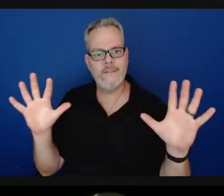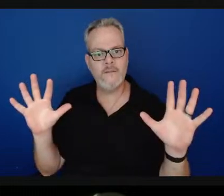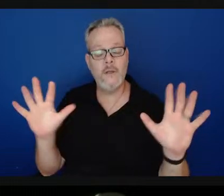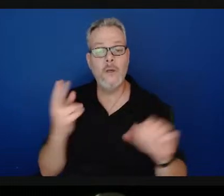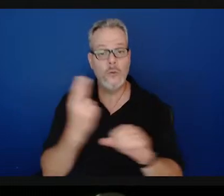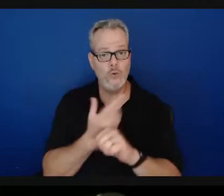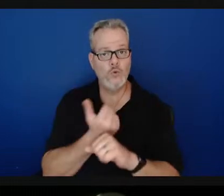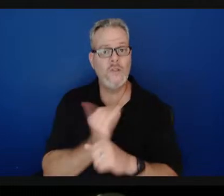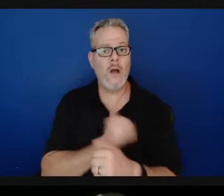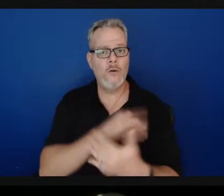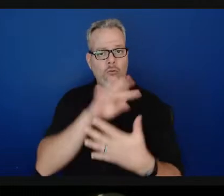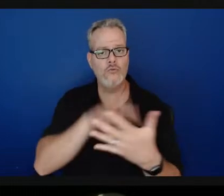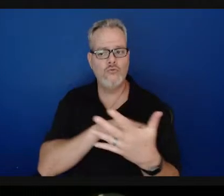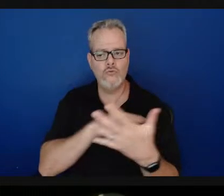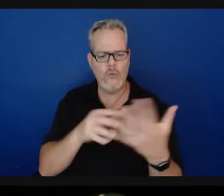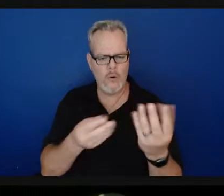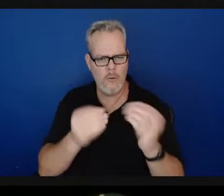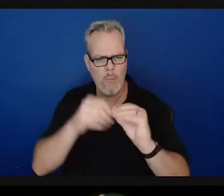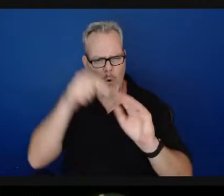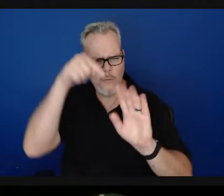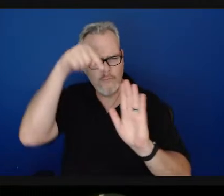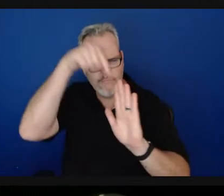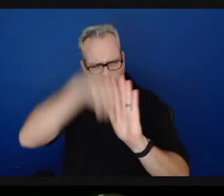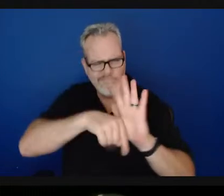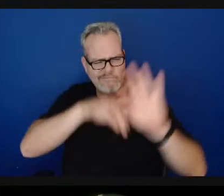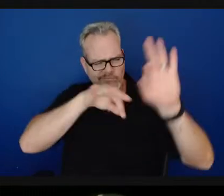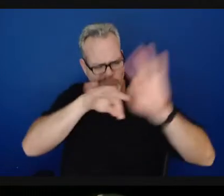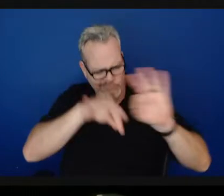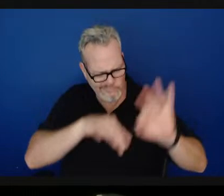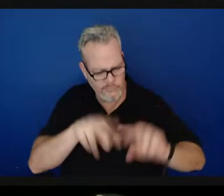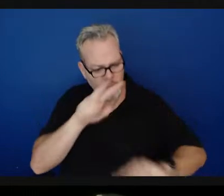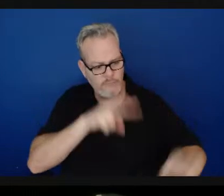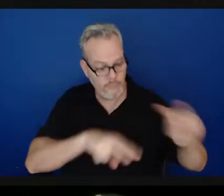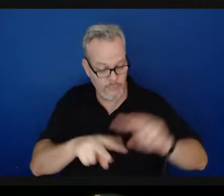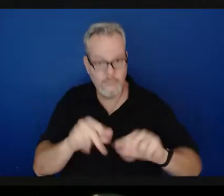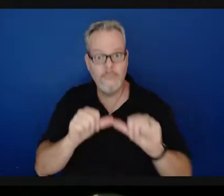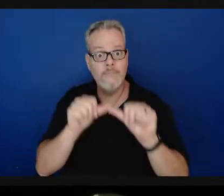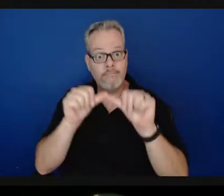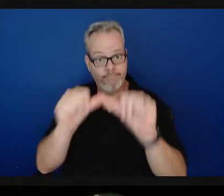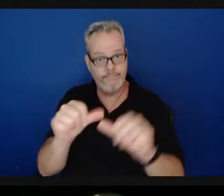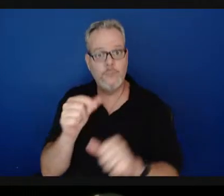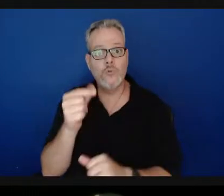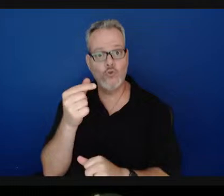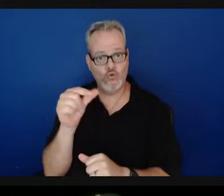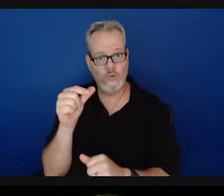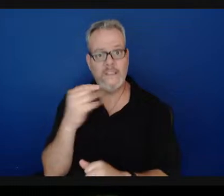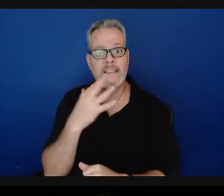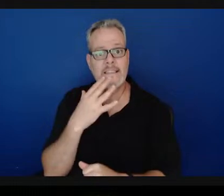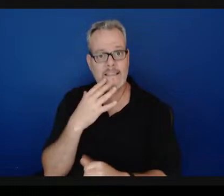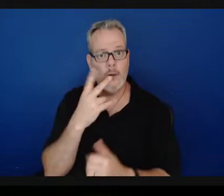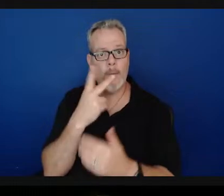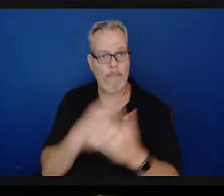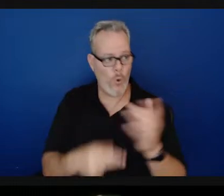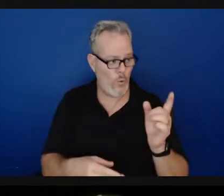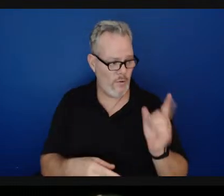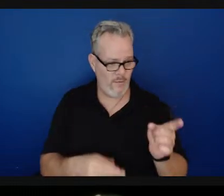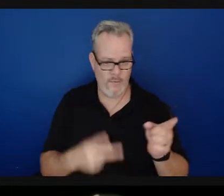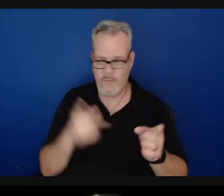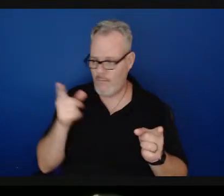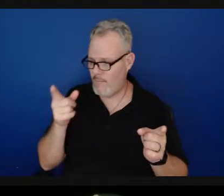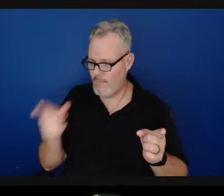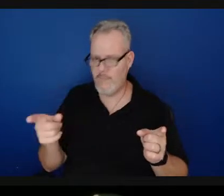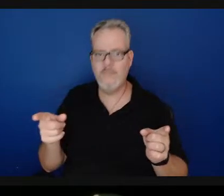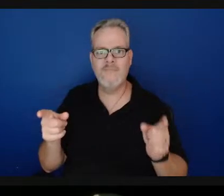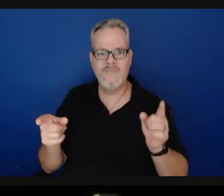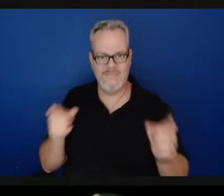and look around, and you can see that actually it's remained in the green, both for the SO2 column on this left side and this particulate matter 2.5